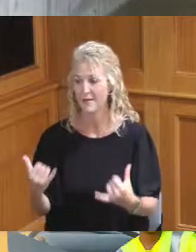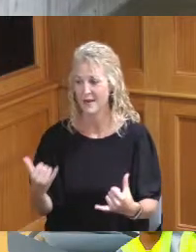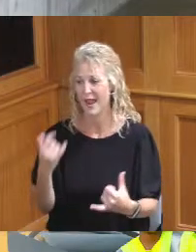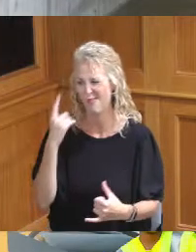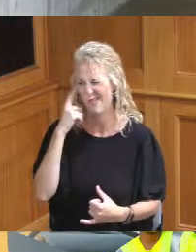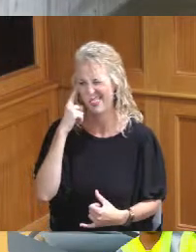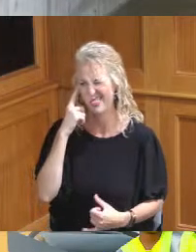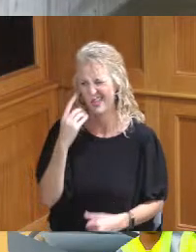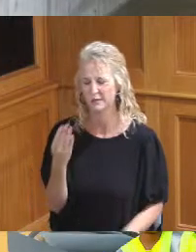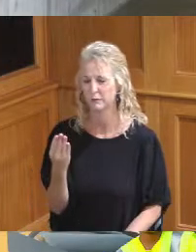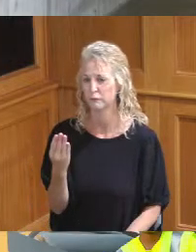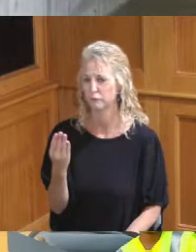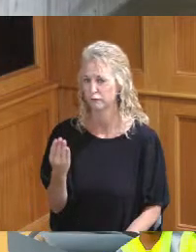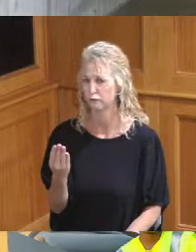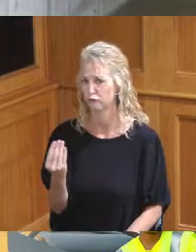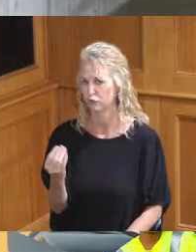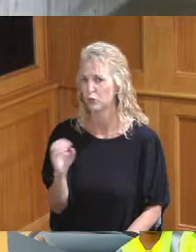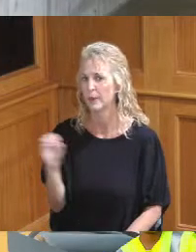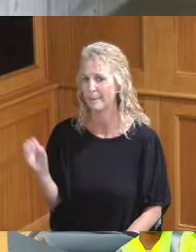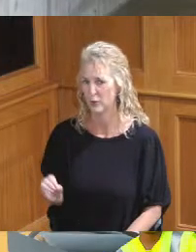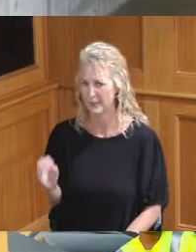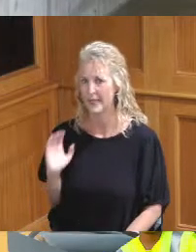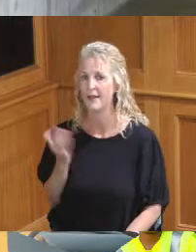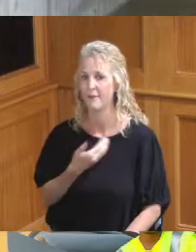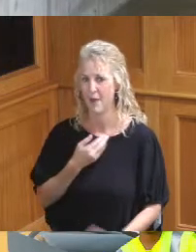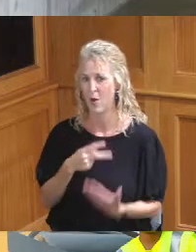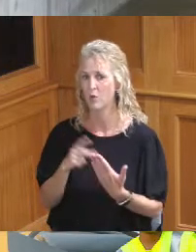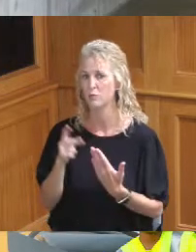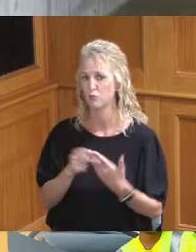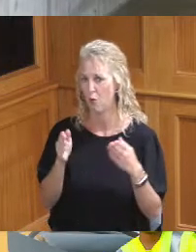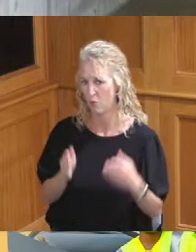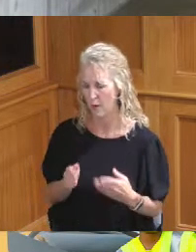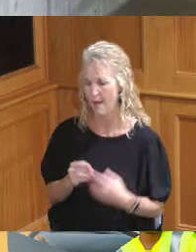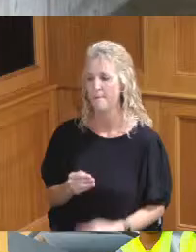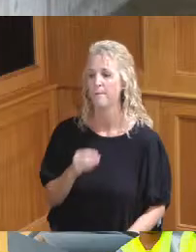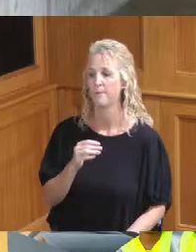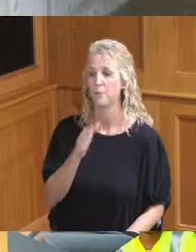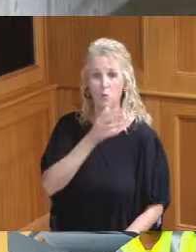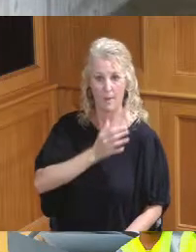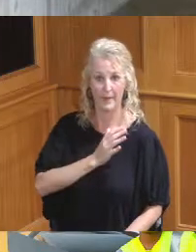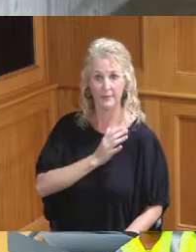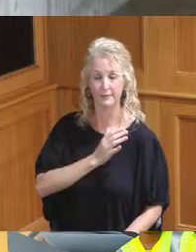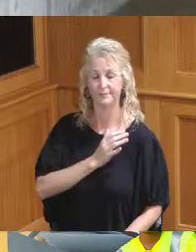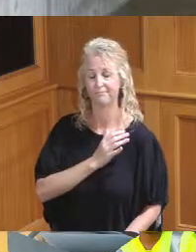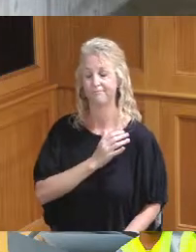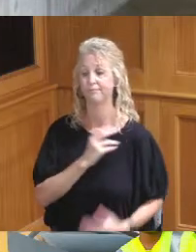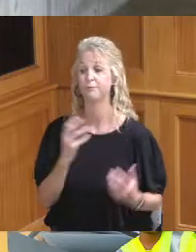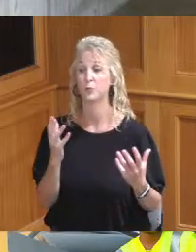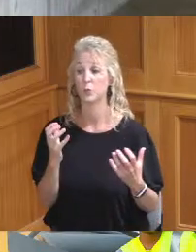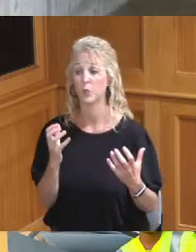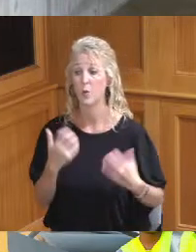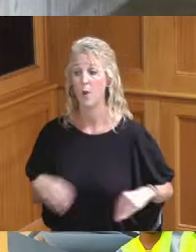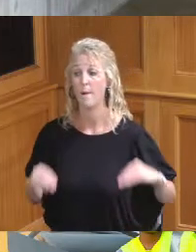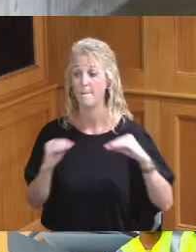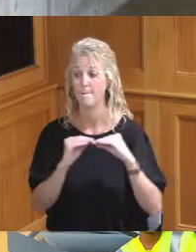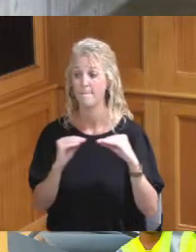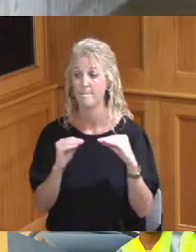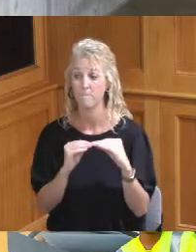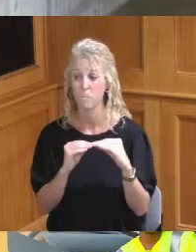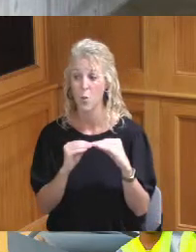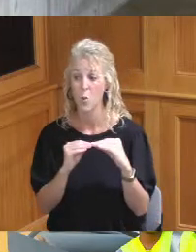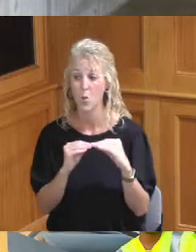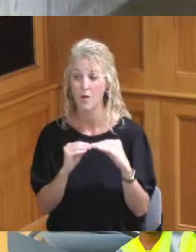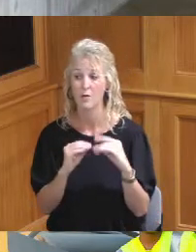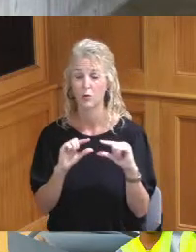a 14% rate for women participants. We are also looking to expand our